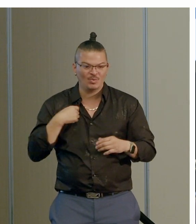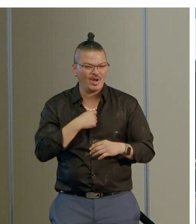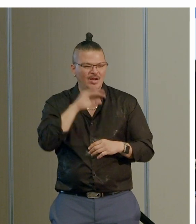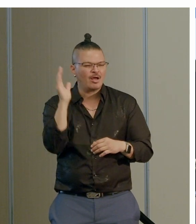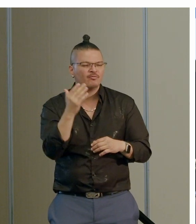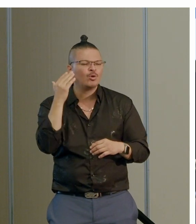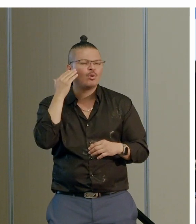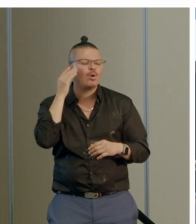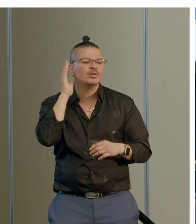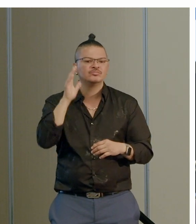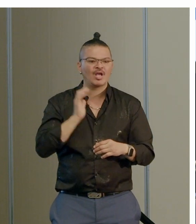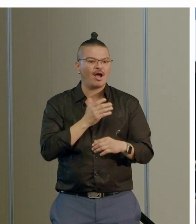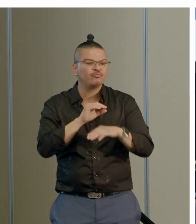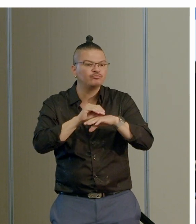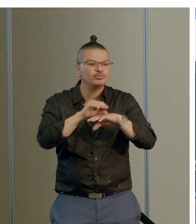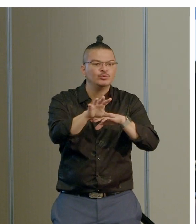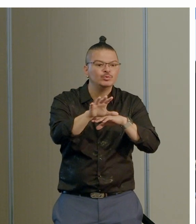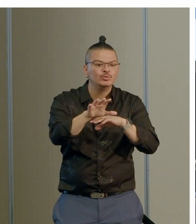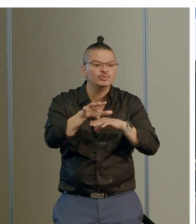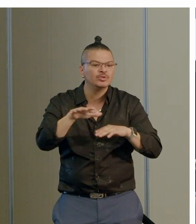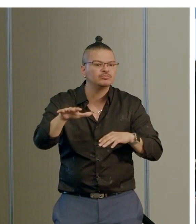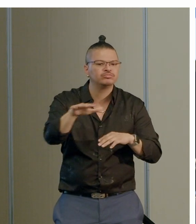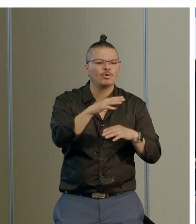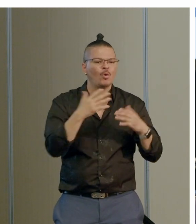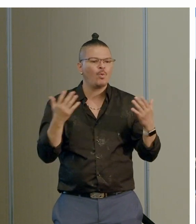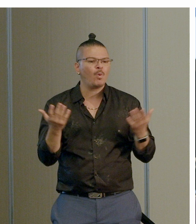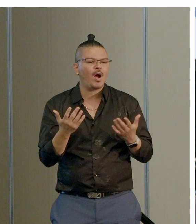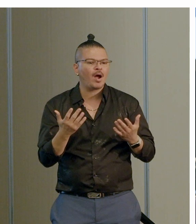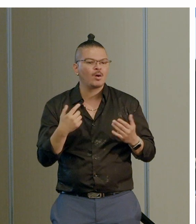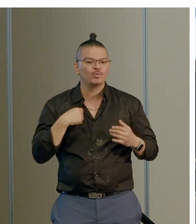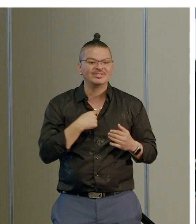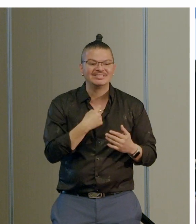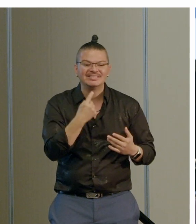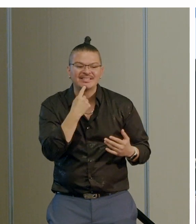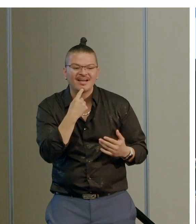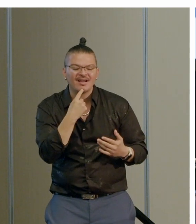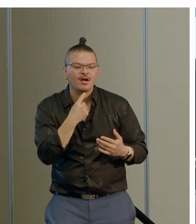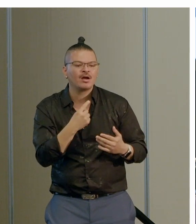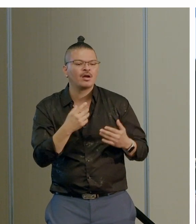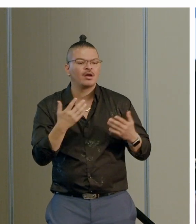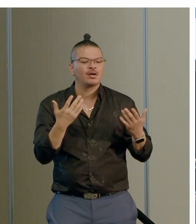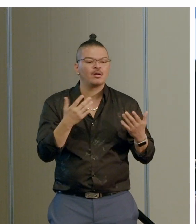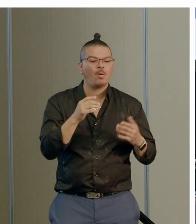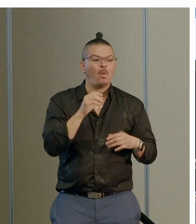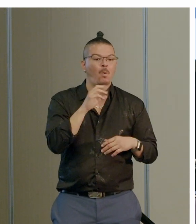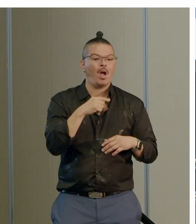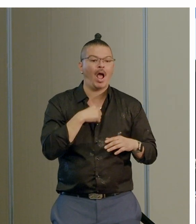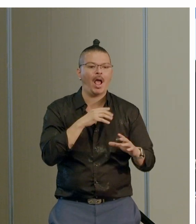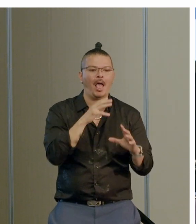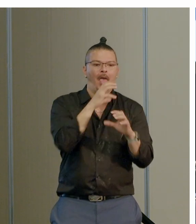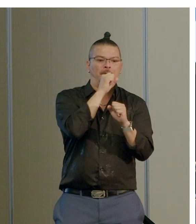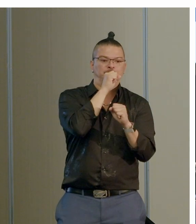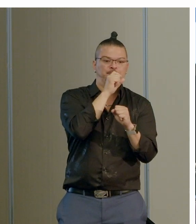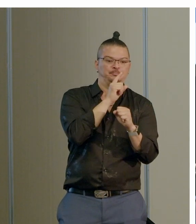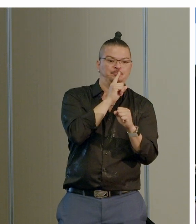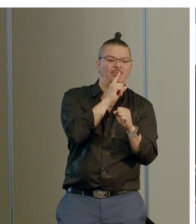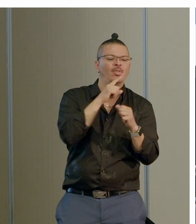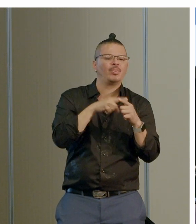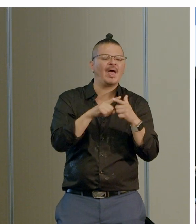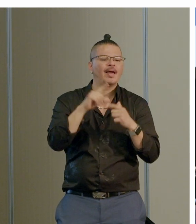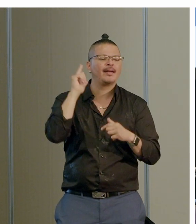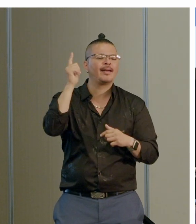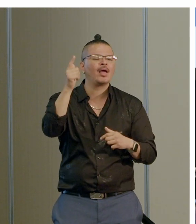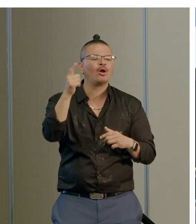here and what we're saying, what we're not saying, until somebody inadvertently comes up to you later, hey, I remember when you talked